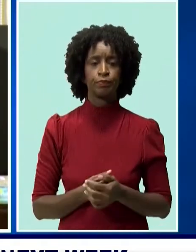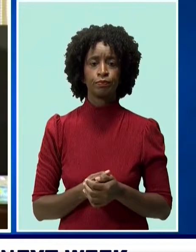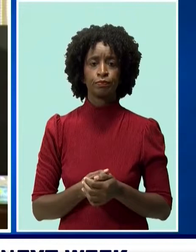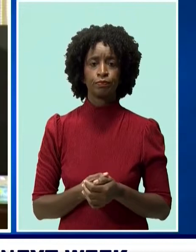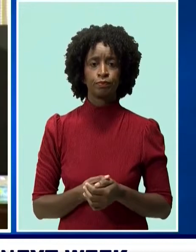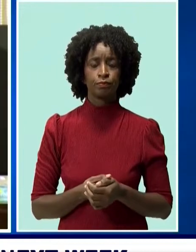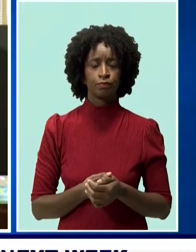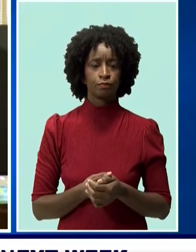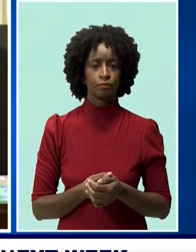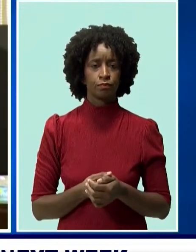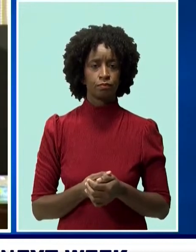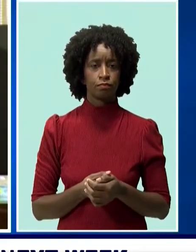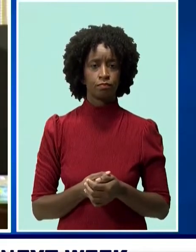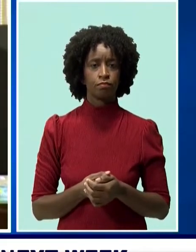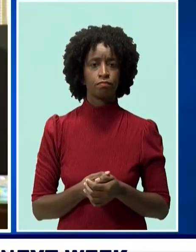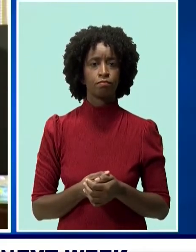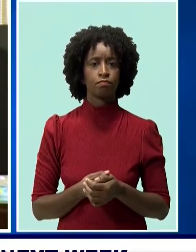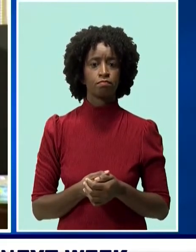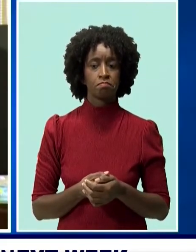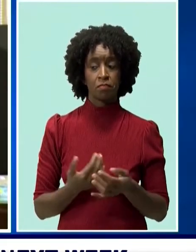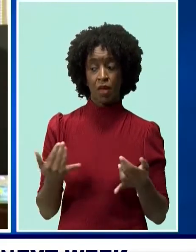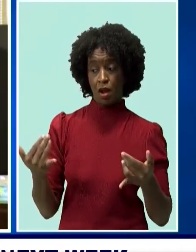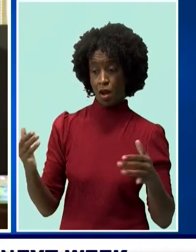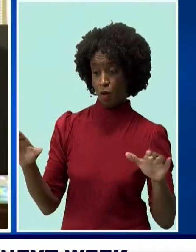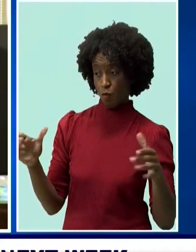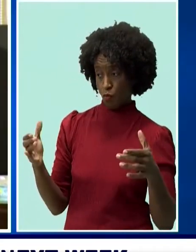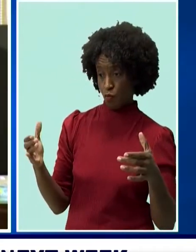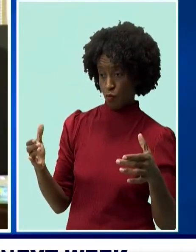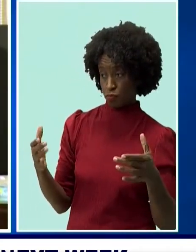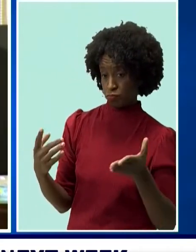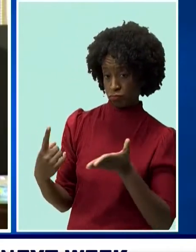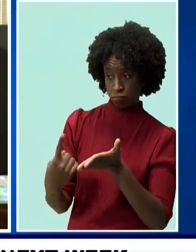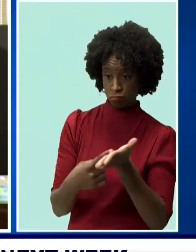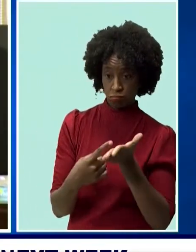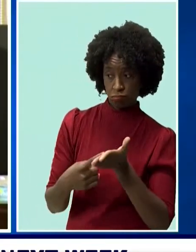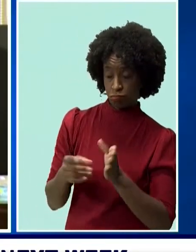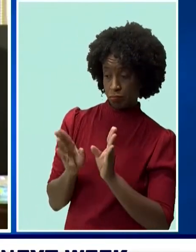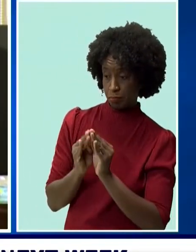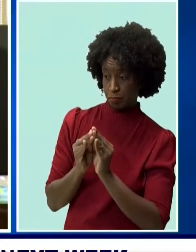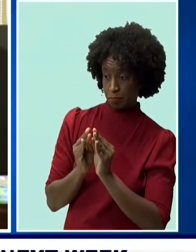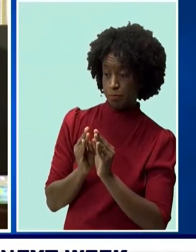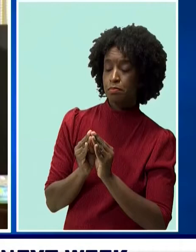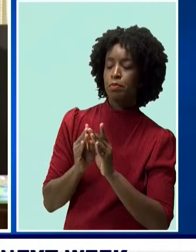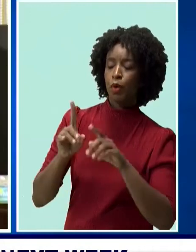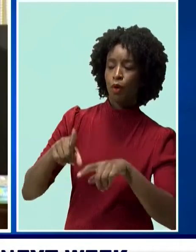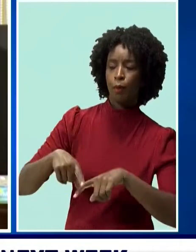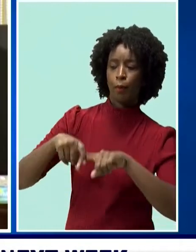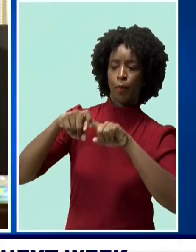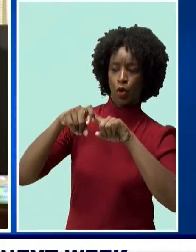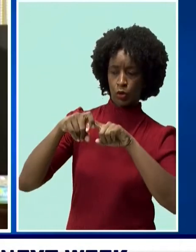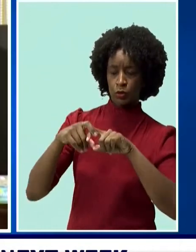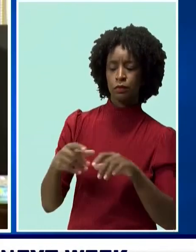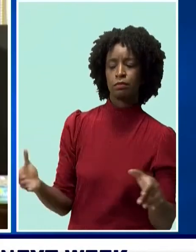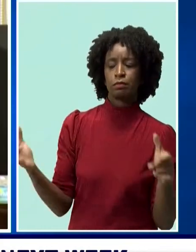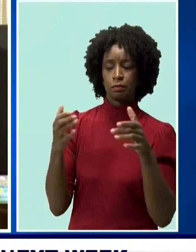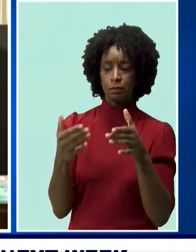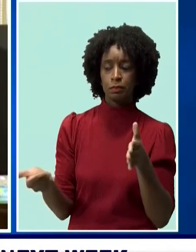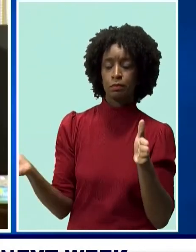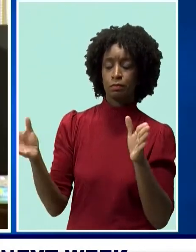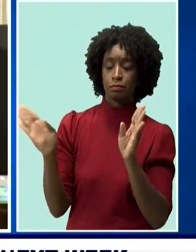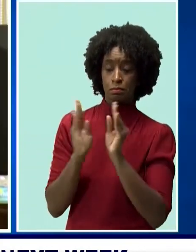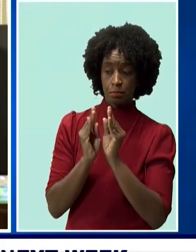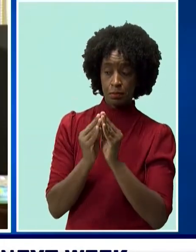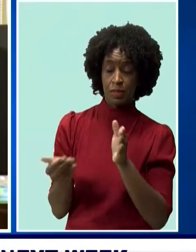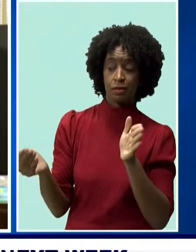this Honourable Chamber be adjourned until the 20th day of October 2021 at 10 a.m. in